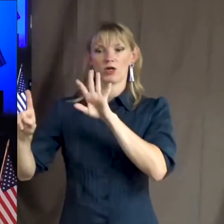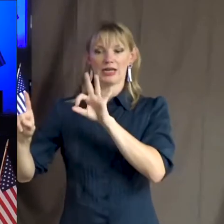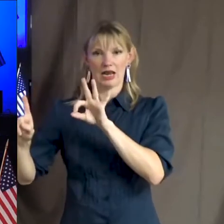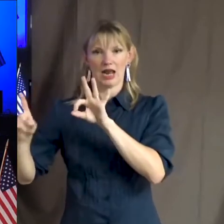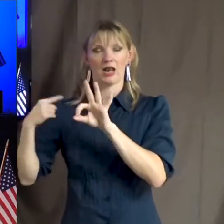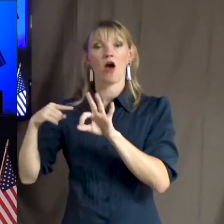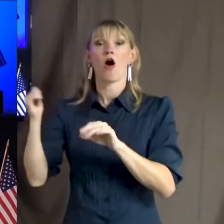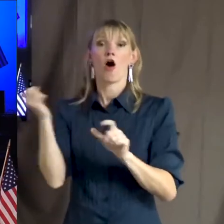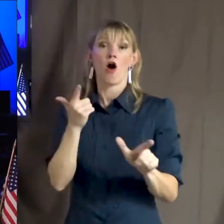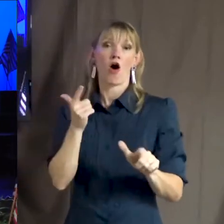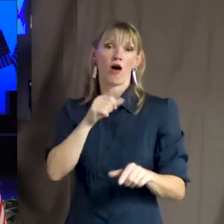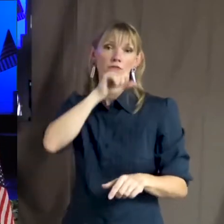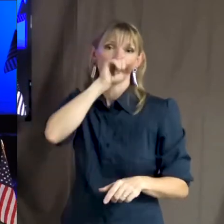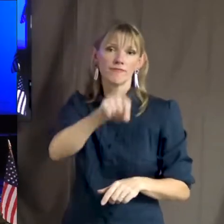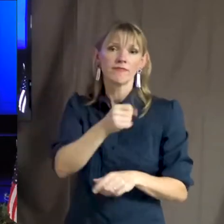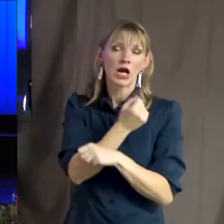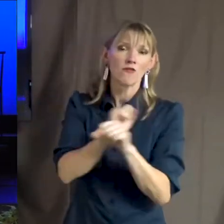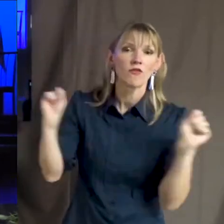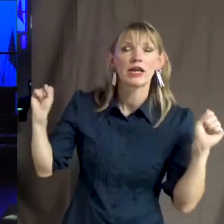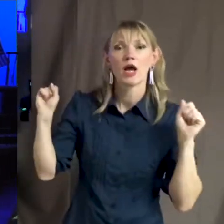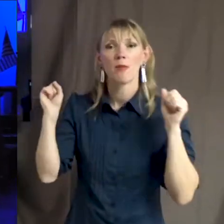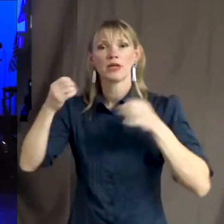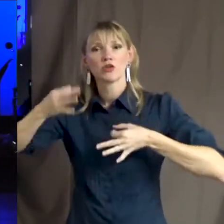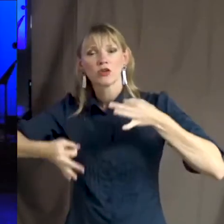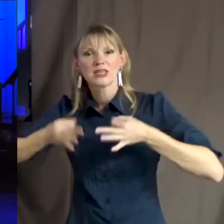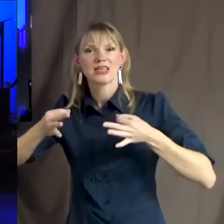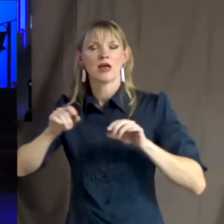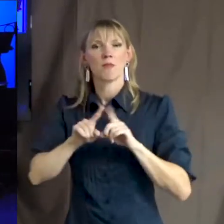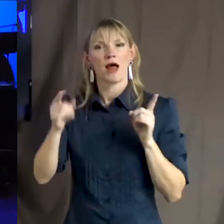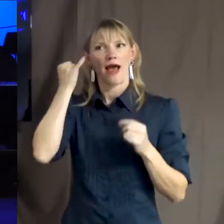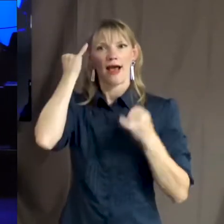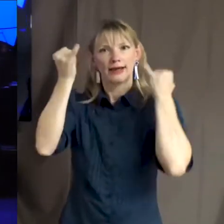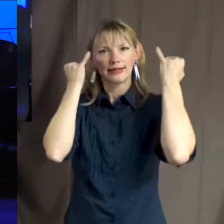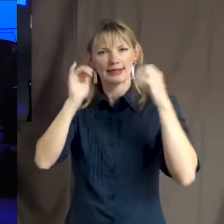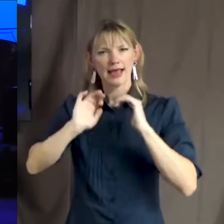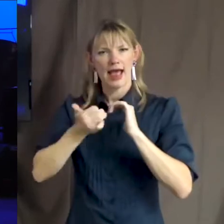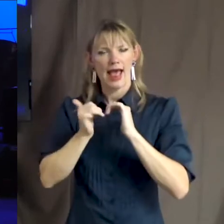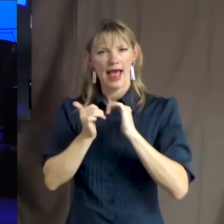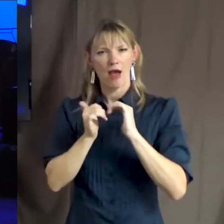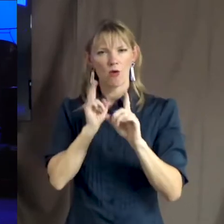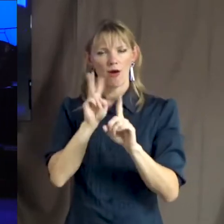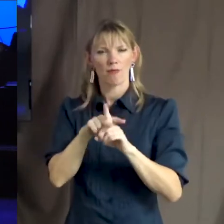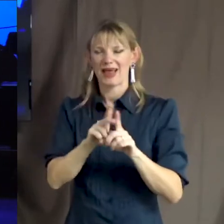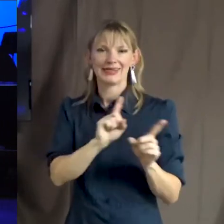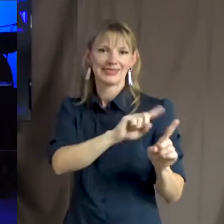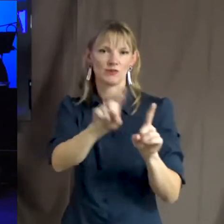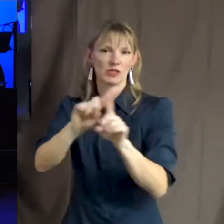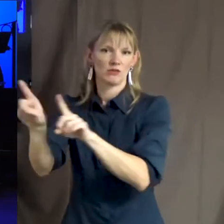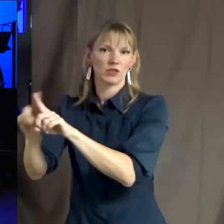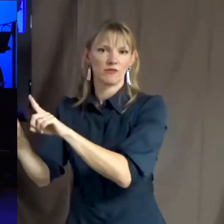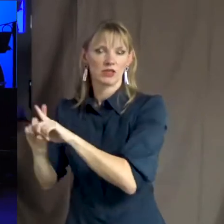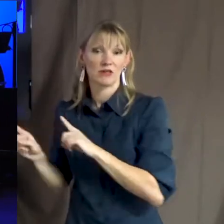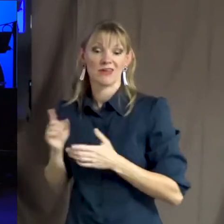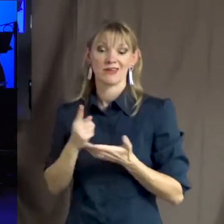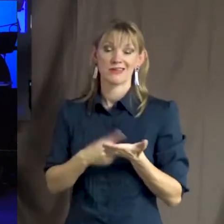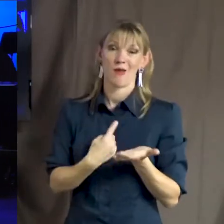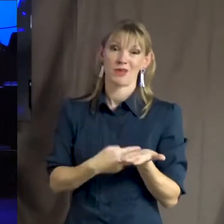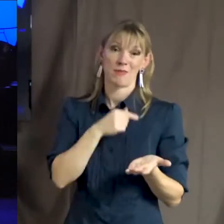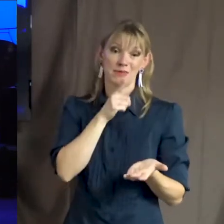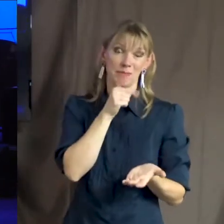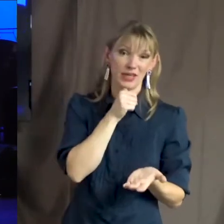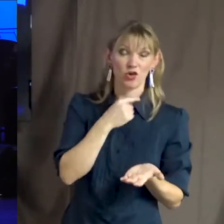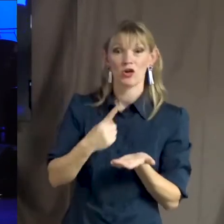love freedom. We all love justice, but we have these different ideas about how to apply it, sometimes bitterly, sometimes